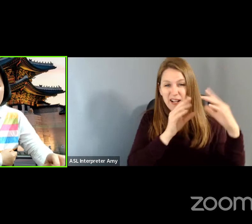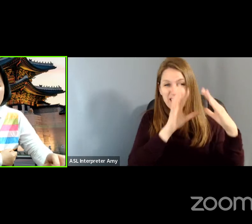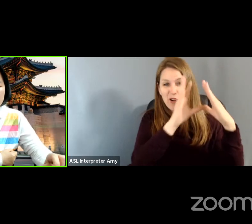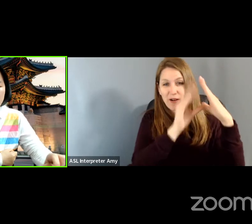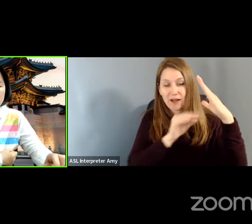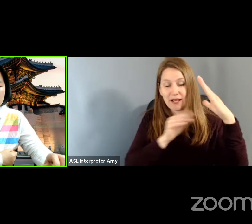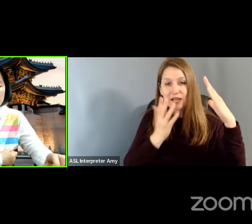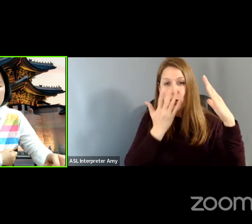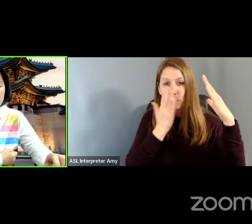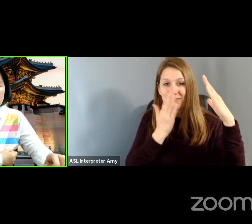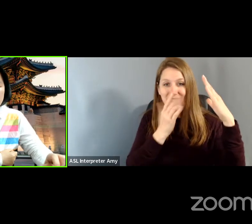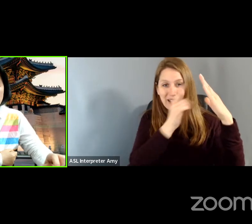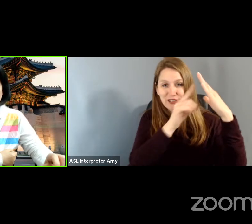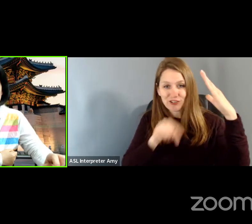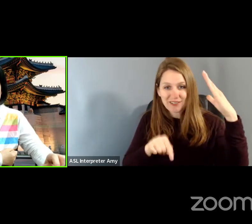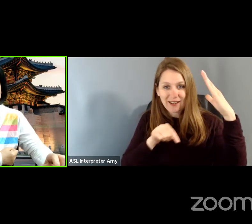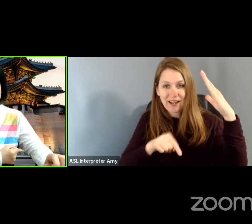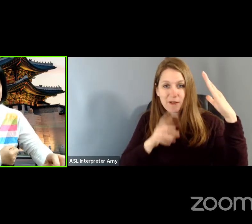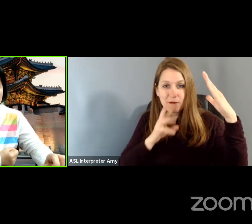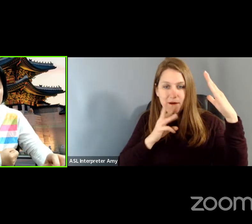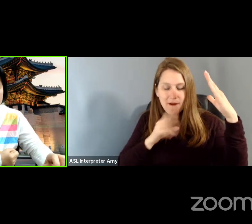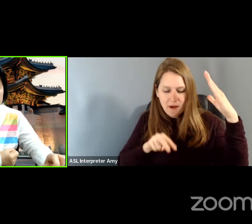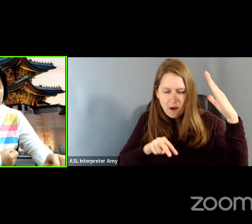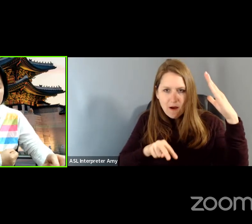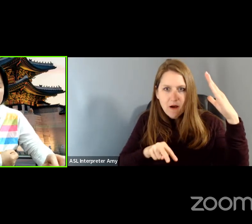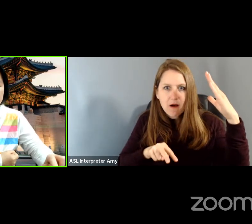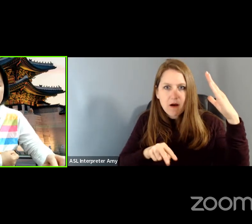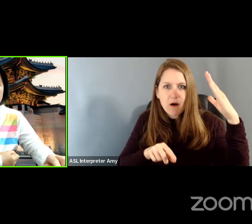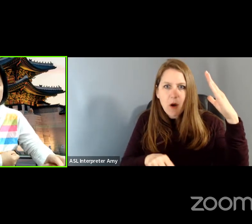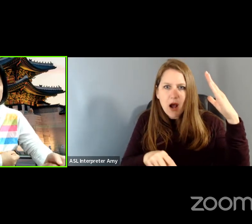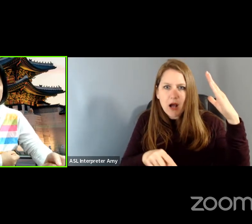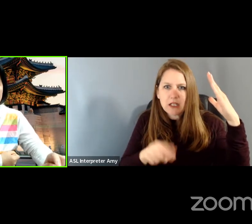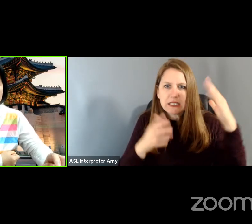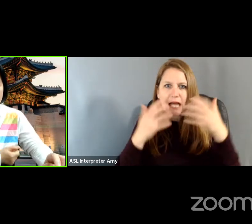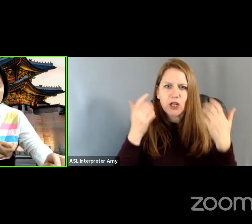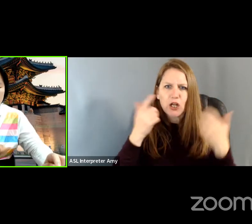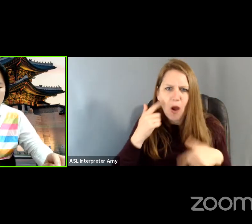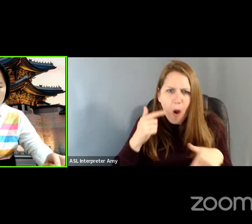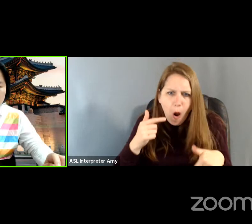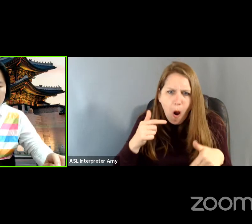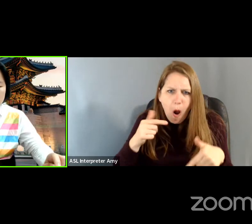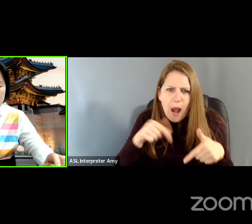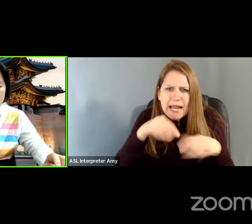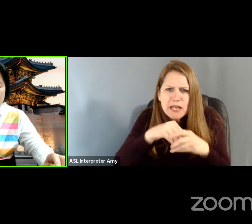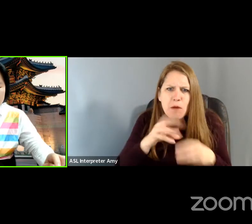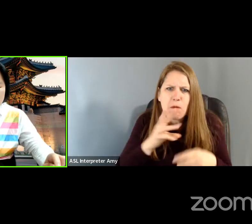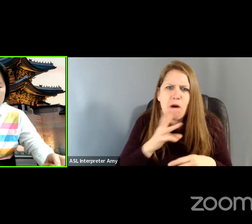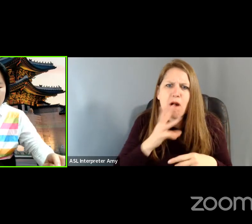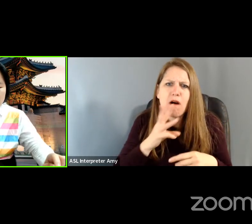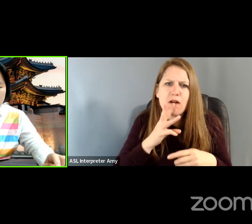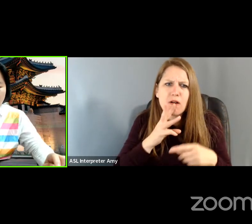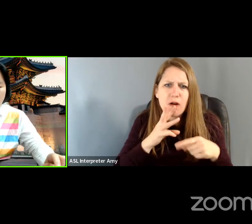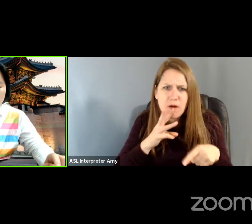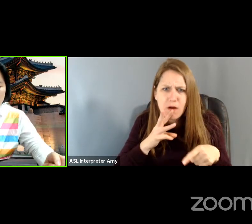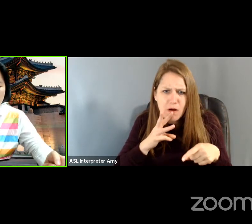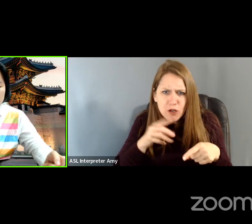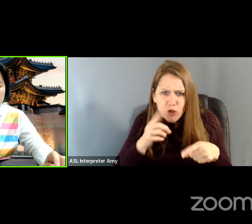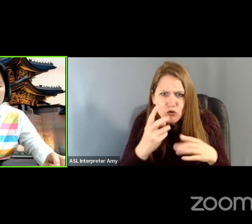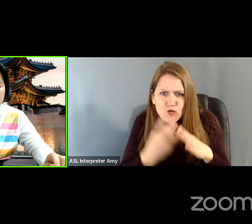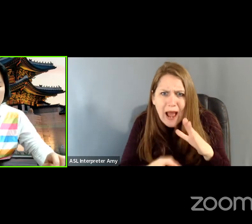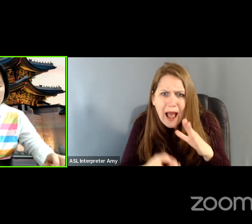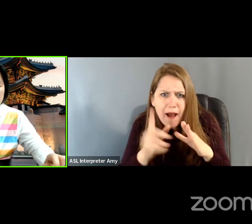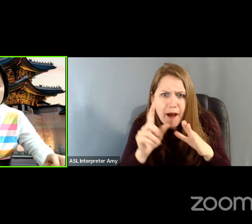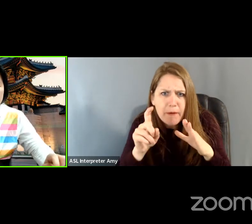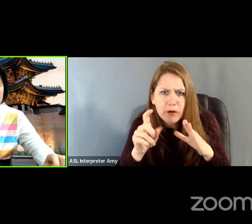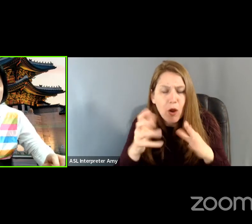The tiger thought the children were drowning and said, "Do you want me to get you out with